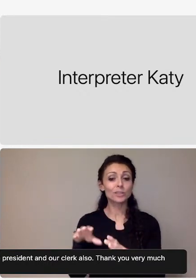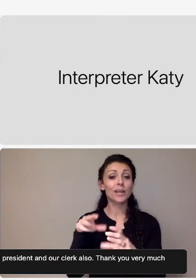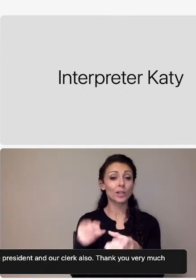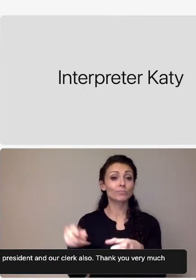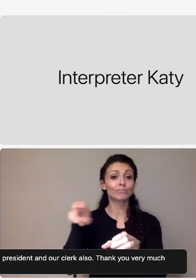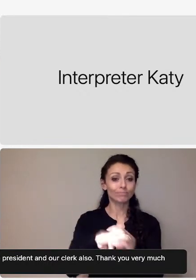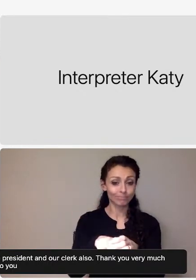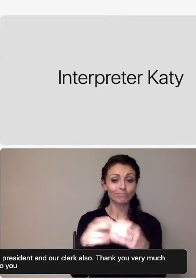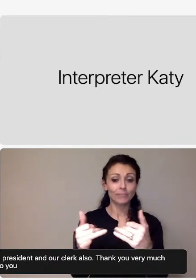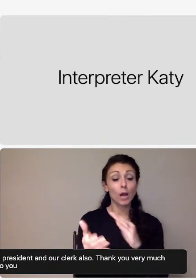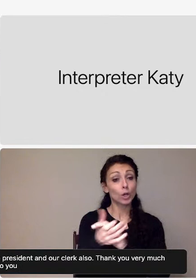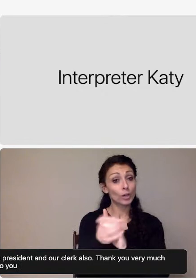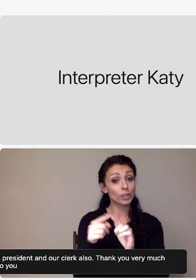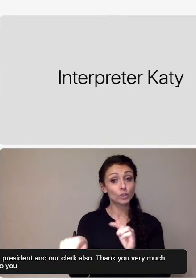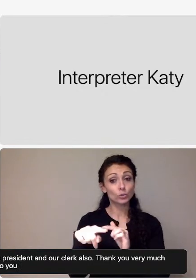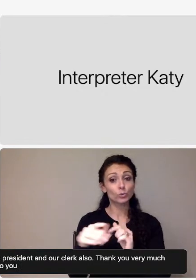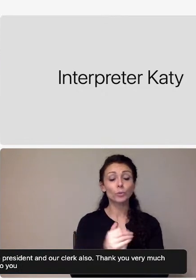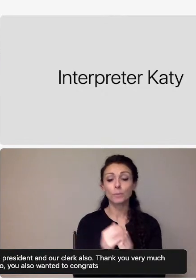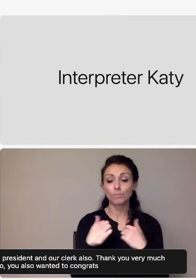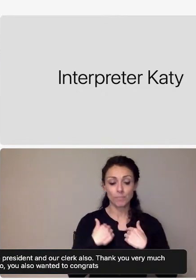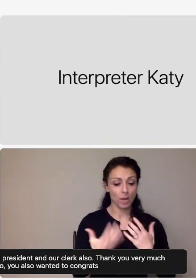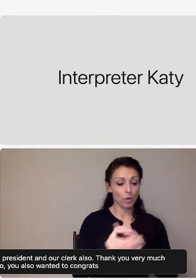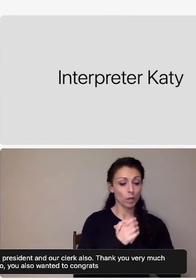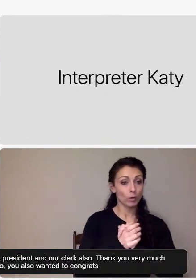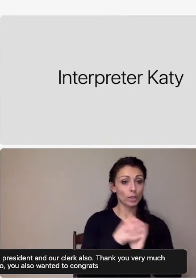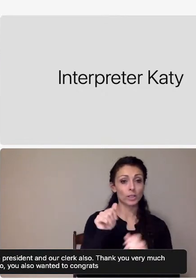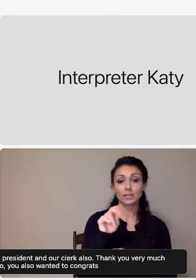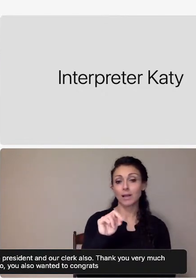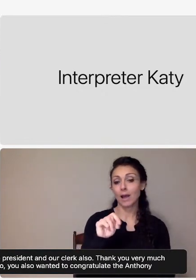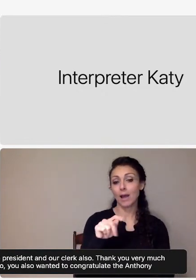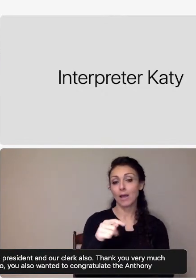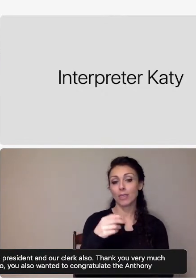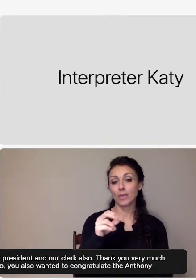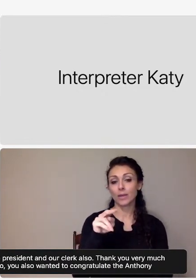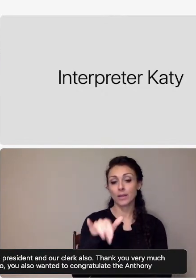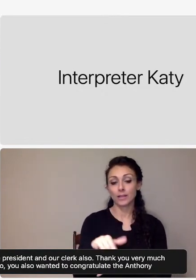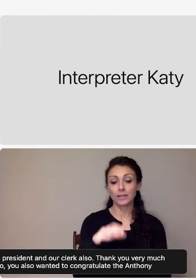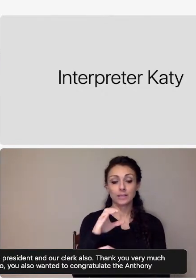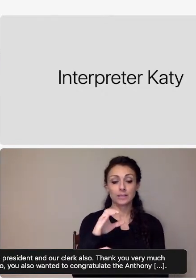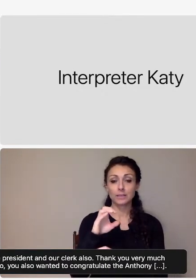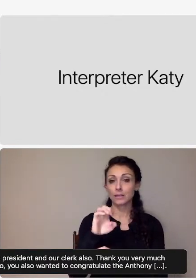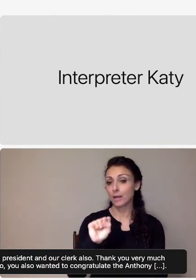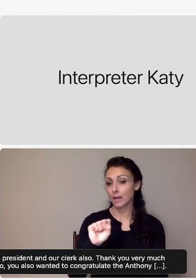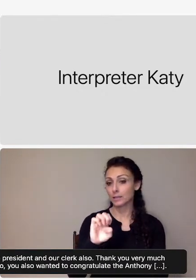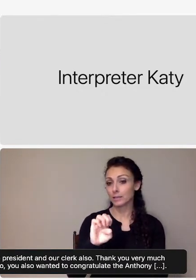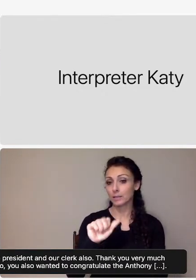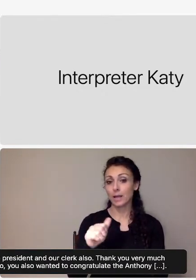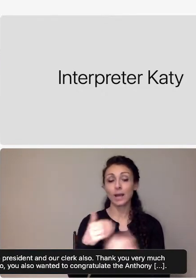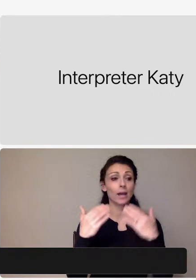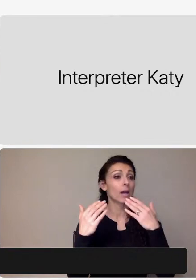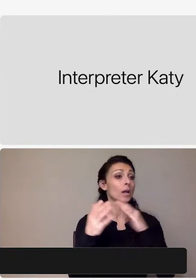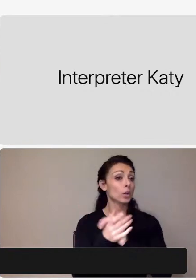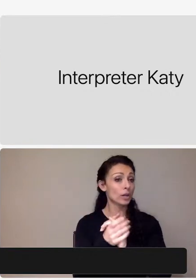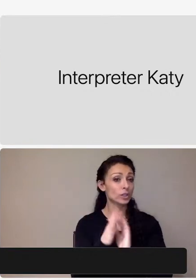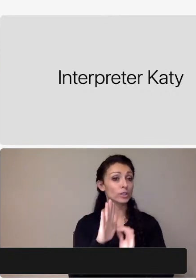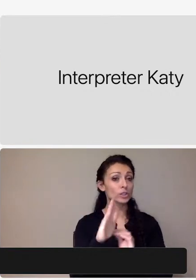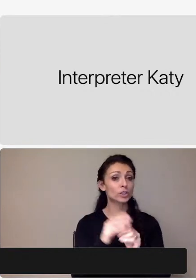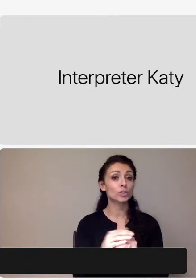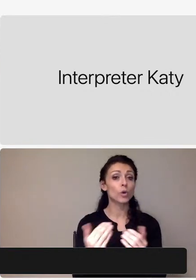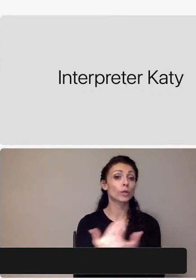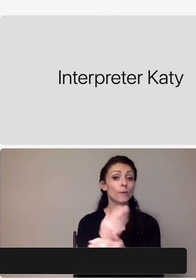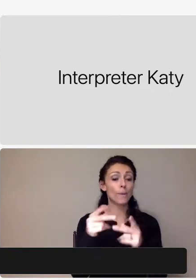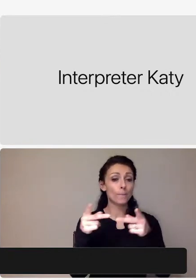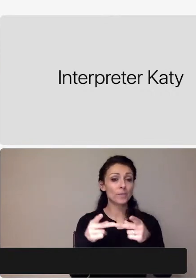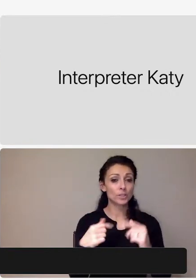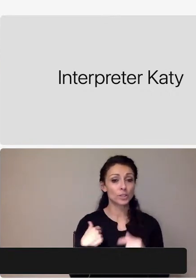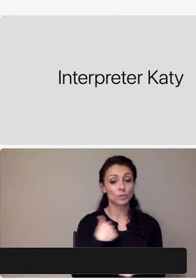you i also wanted to congratulate anthony csea congratulations in your position also uh